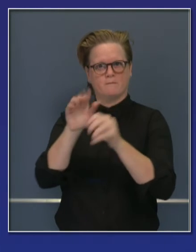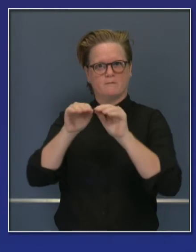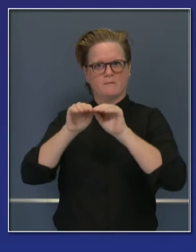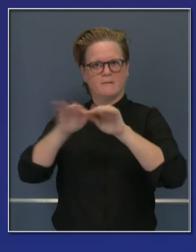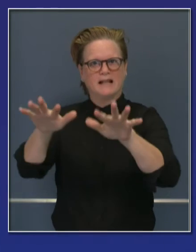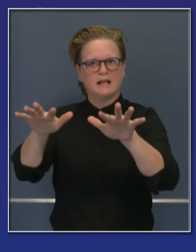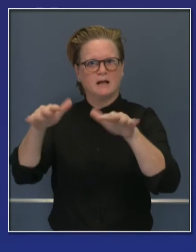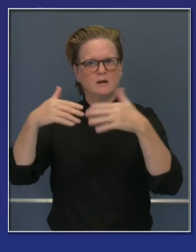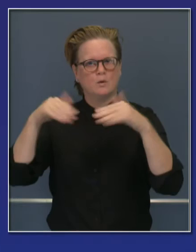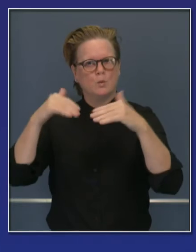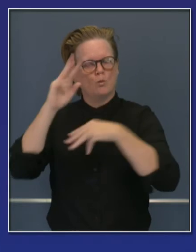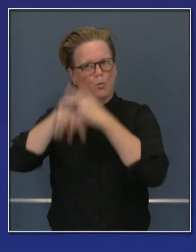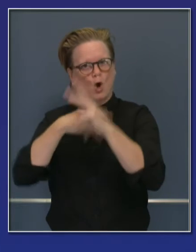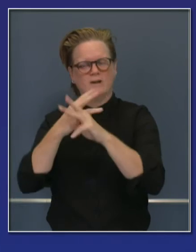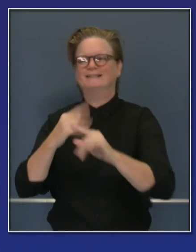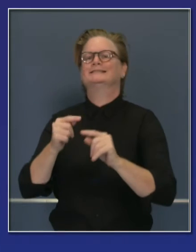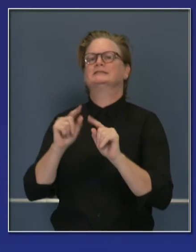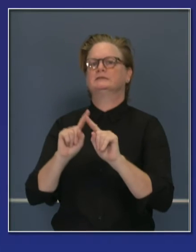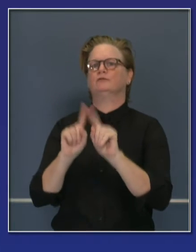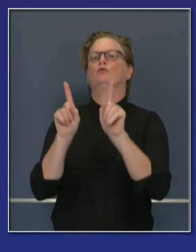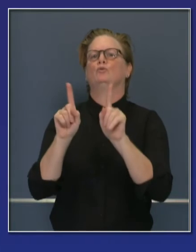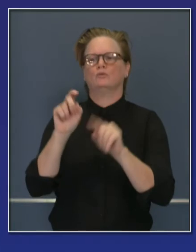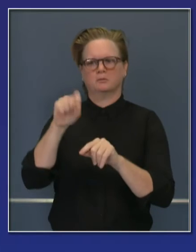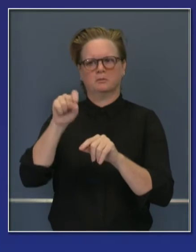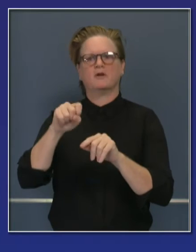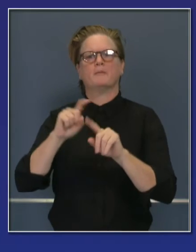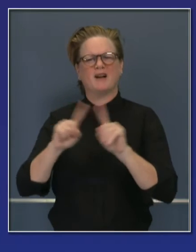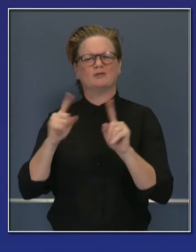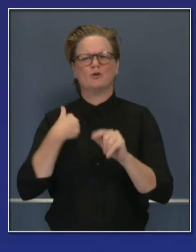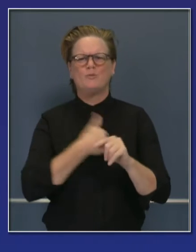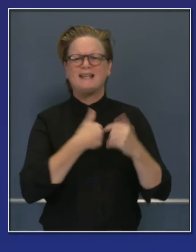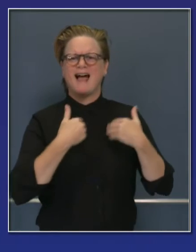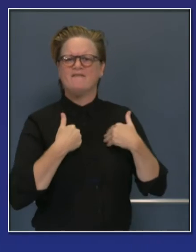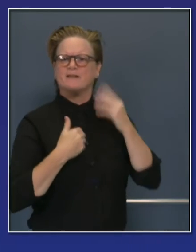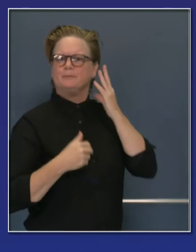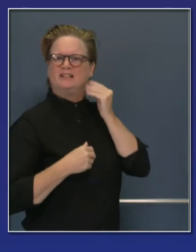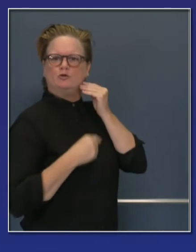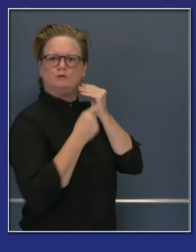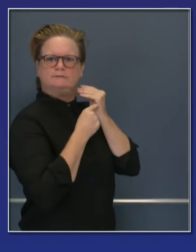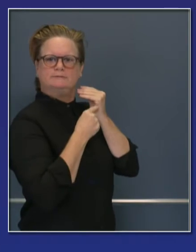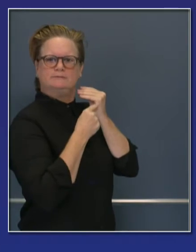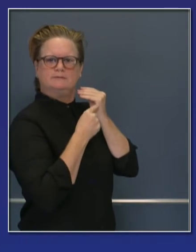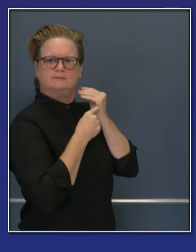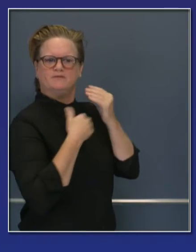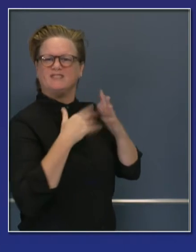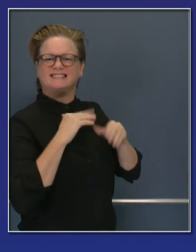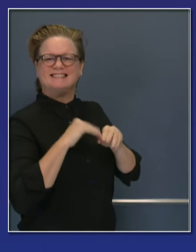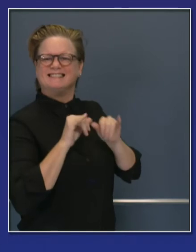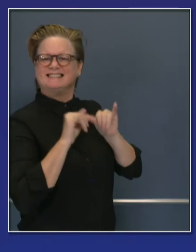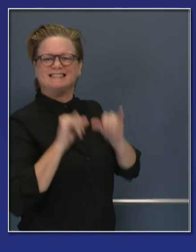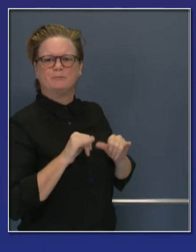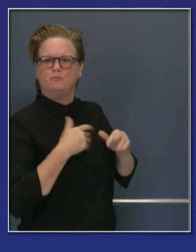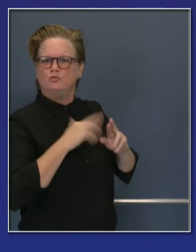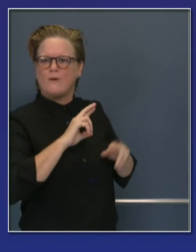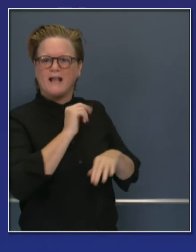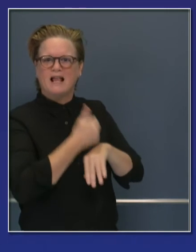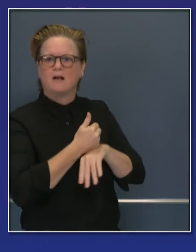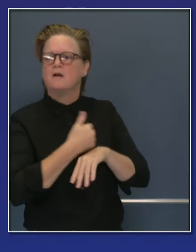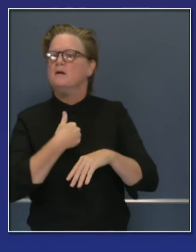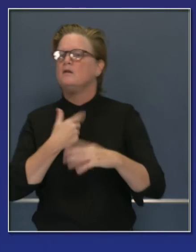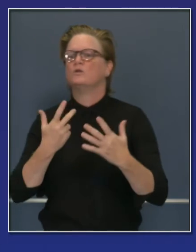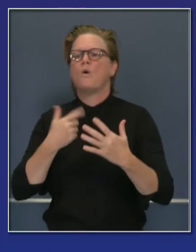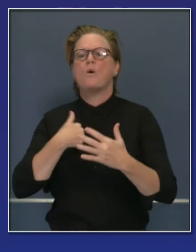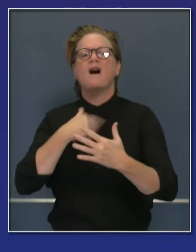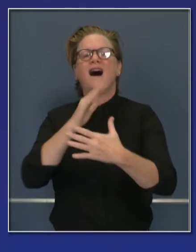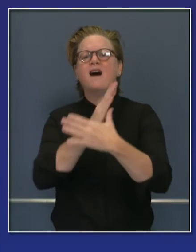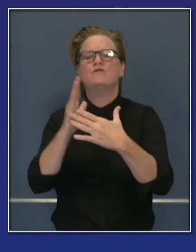end of the day, just consider the fact that we provide on an annual basis already 19 million flu vaccinations. Those doses are